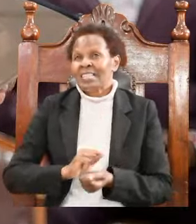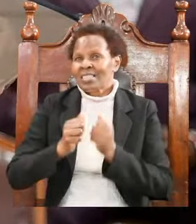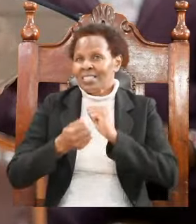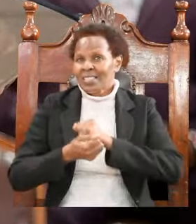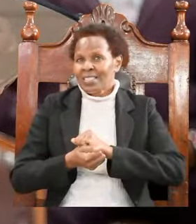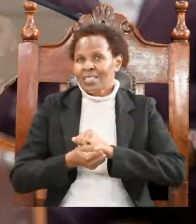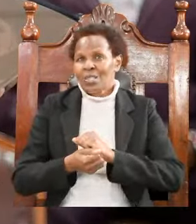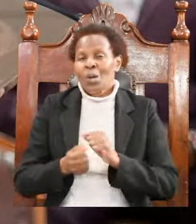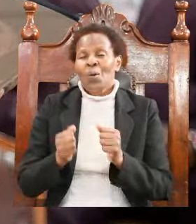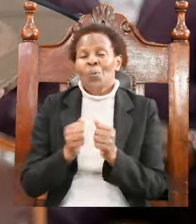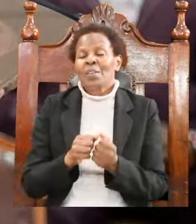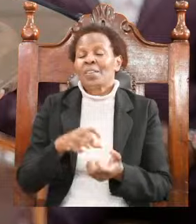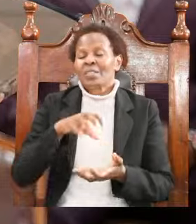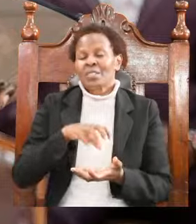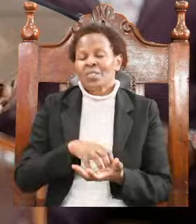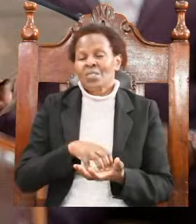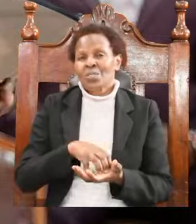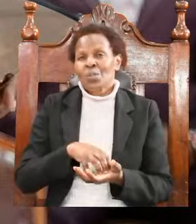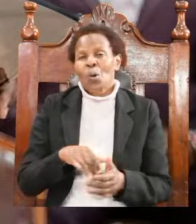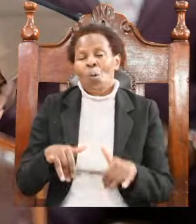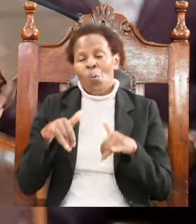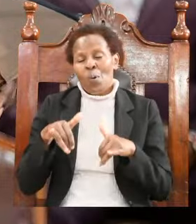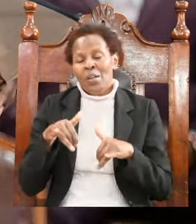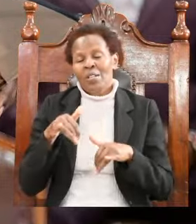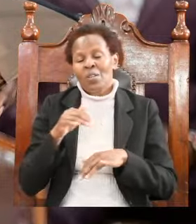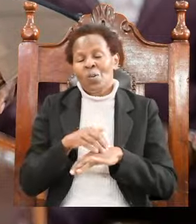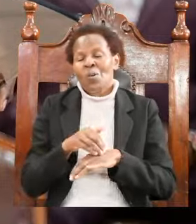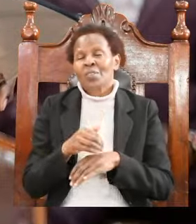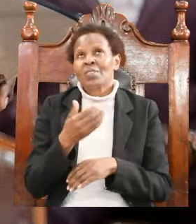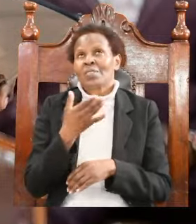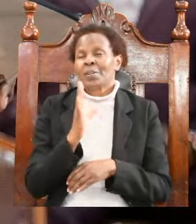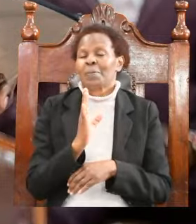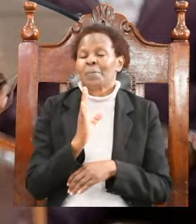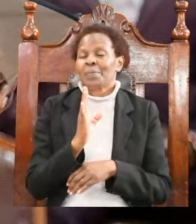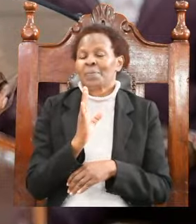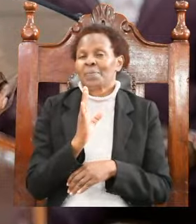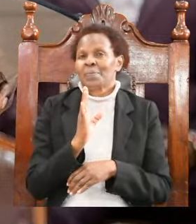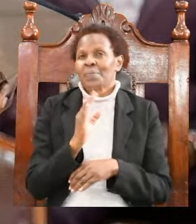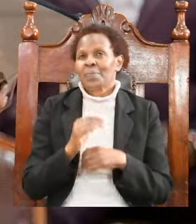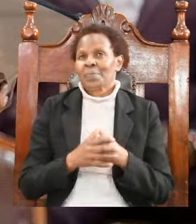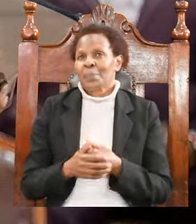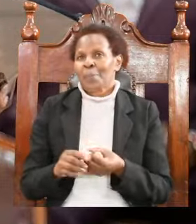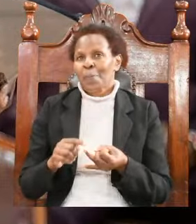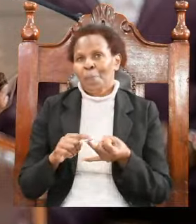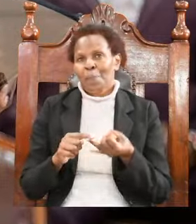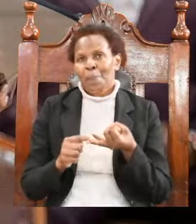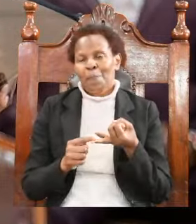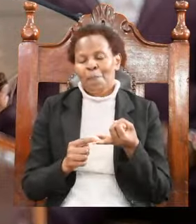the Lord? Bwana asifiwe. We run according to the rules. Number two,